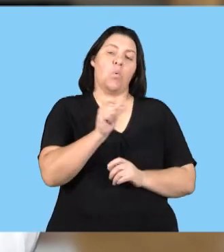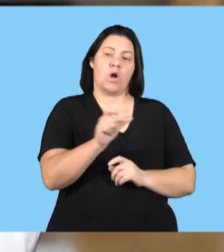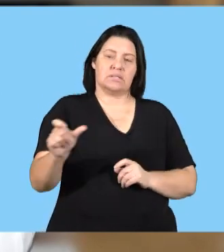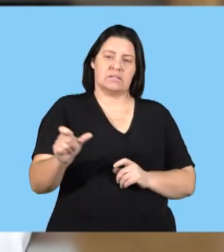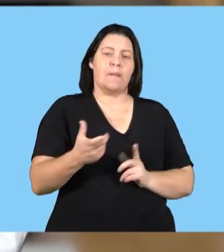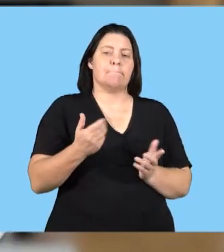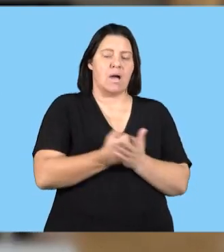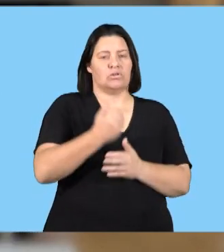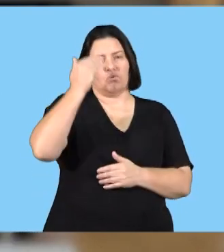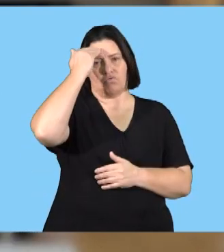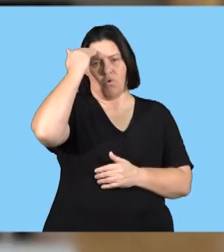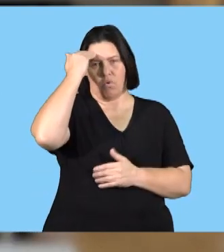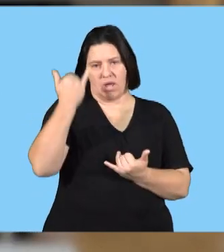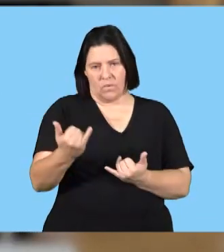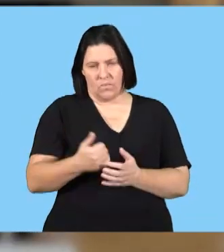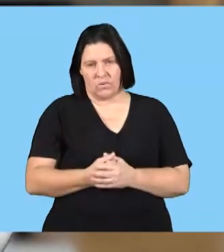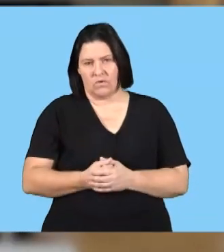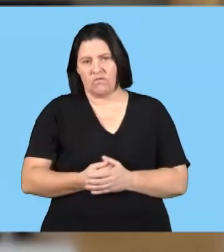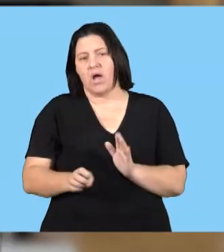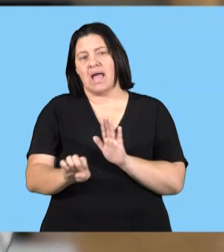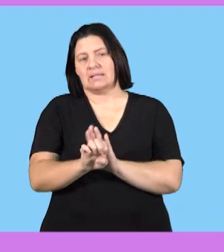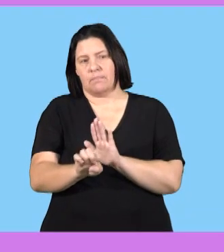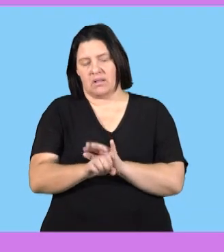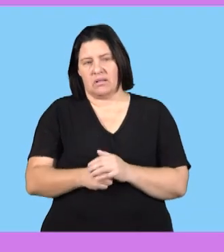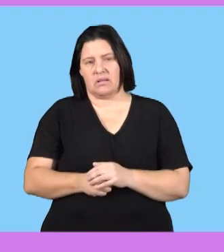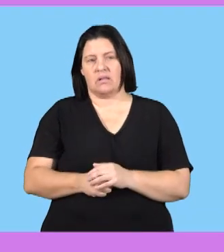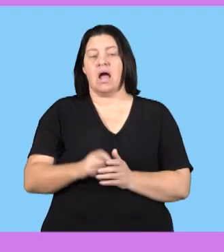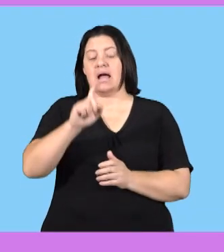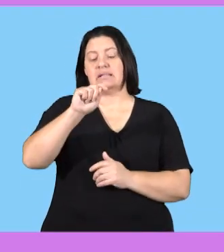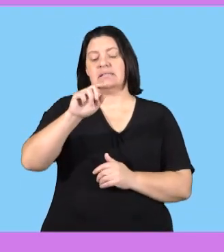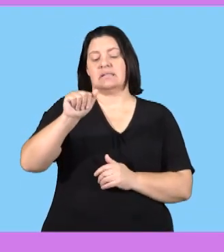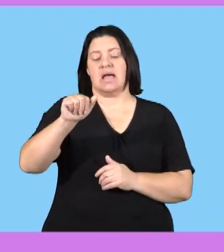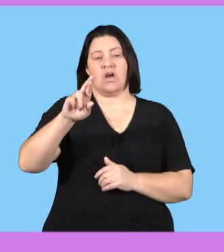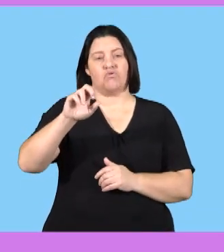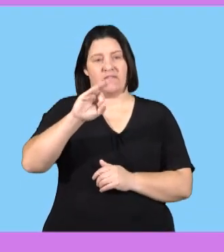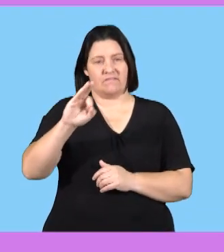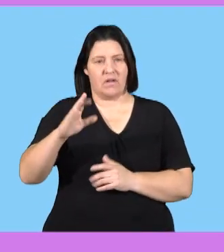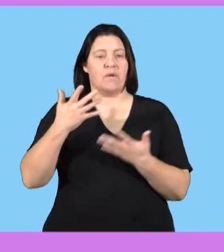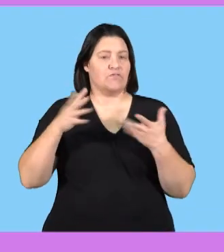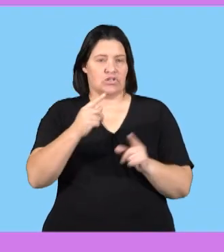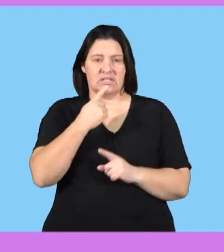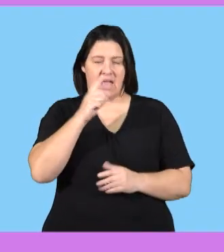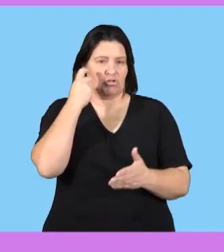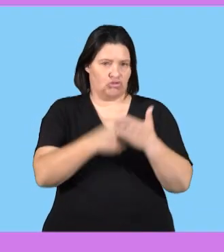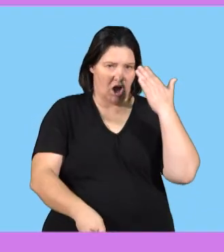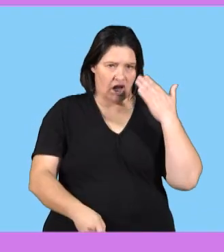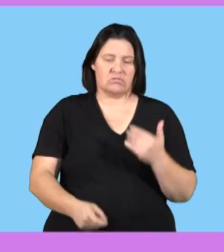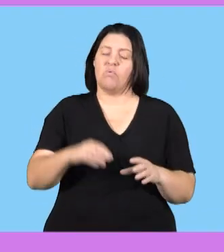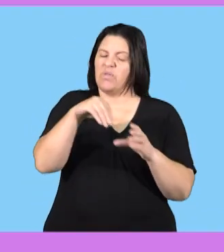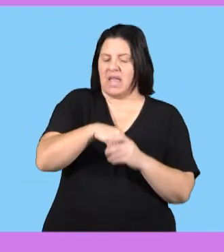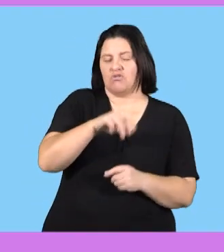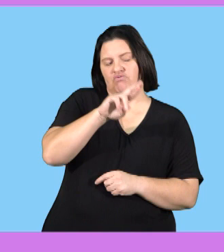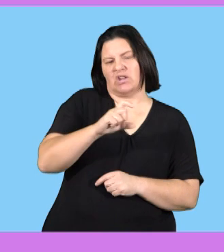should also be familiar with by now. So for example, and I already spoke about this, a tariff, as I've indicated, is a